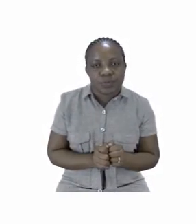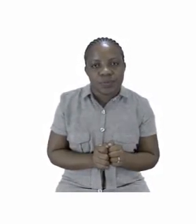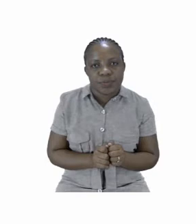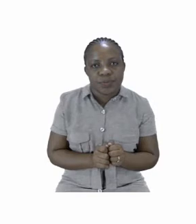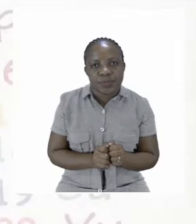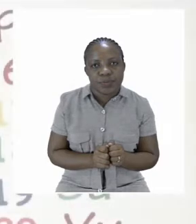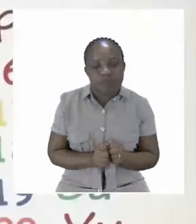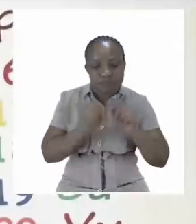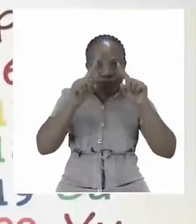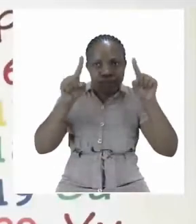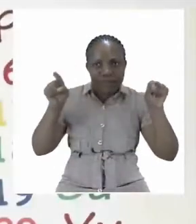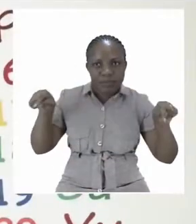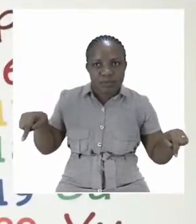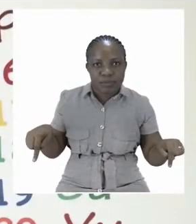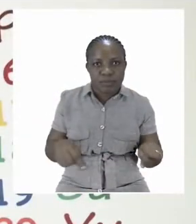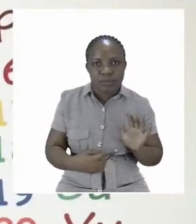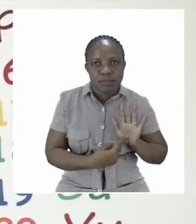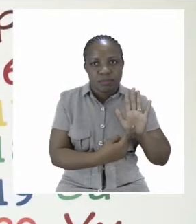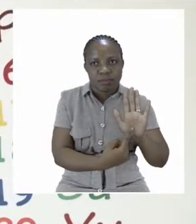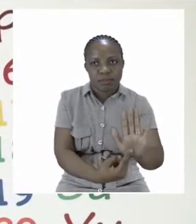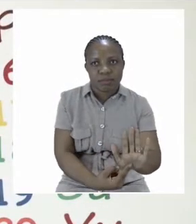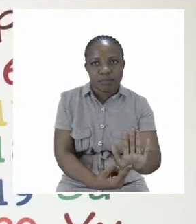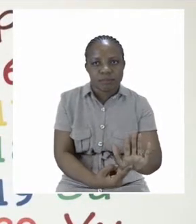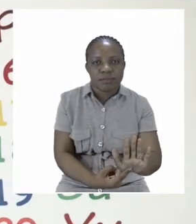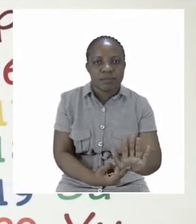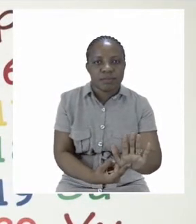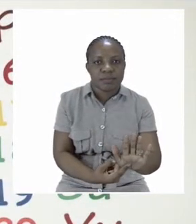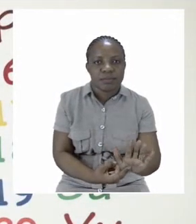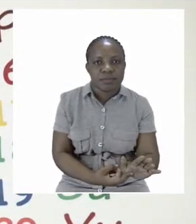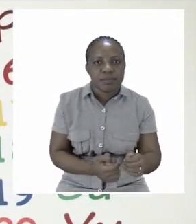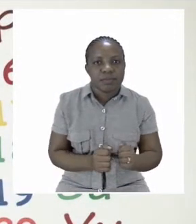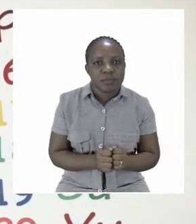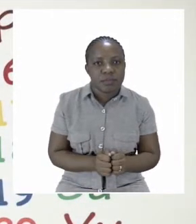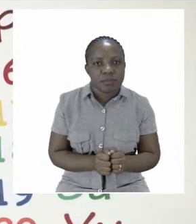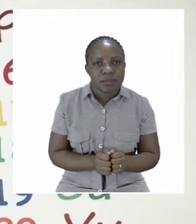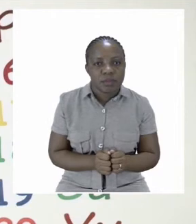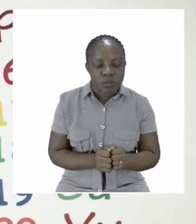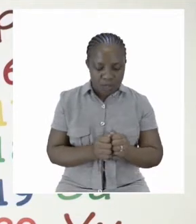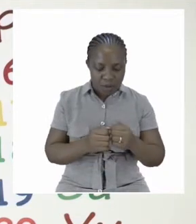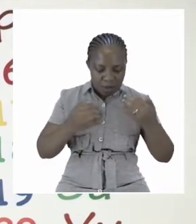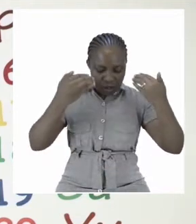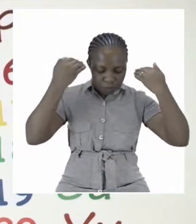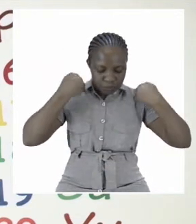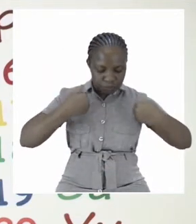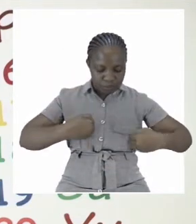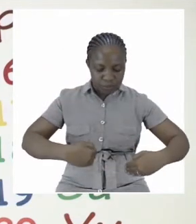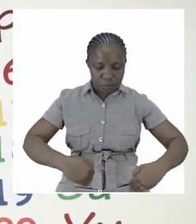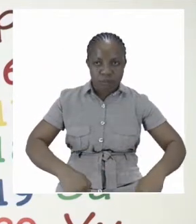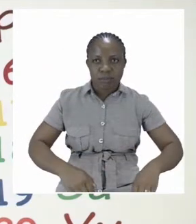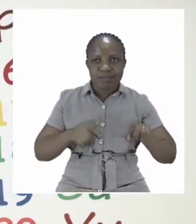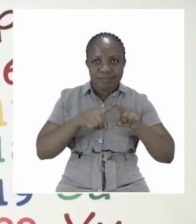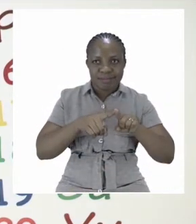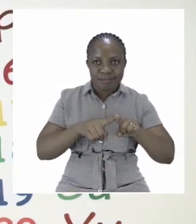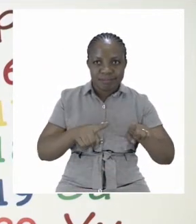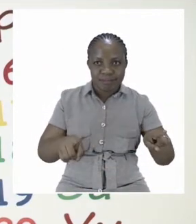the board. Now, we know that we have different body parts and some of them have different